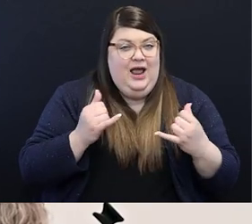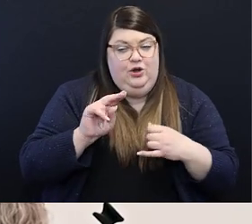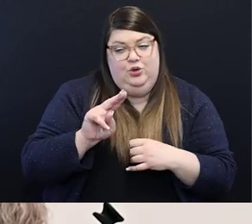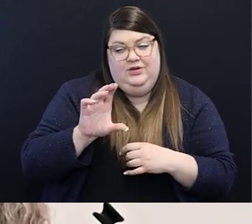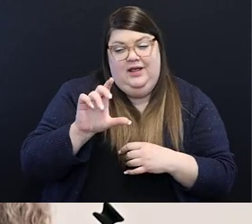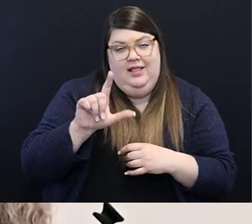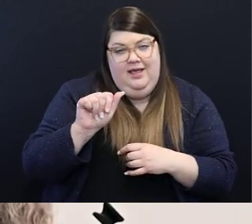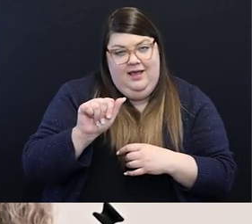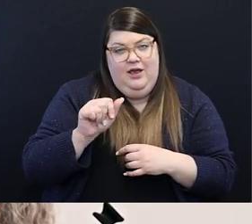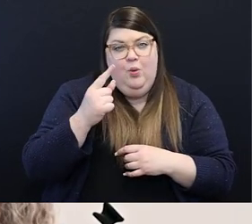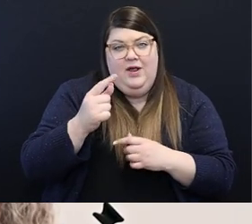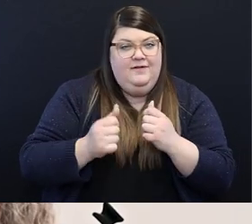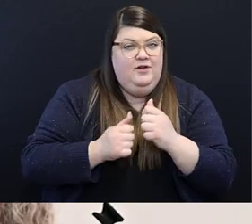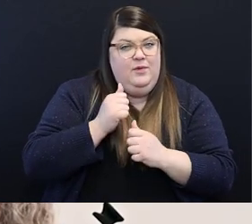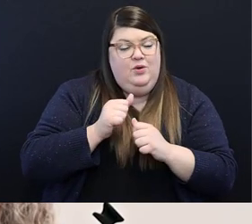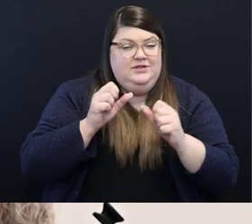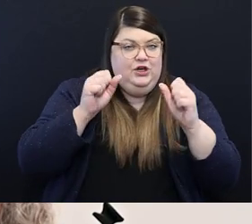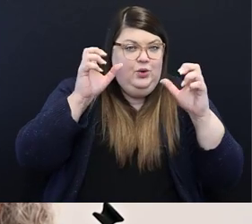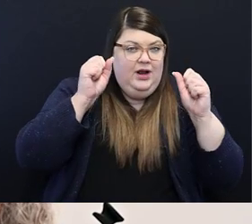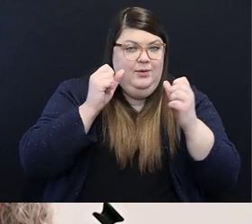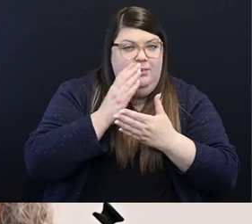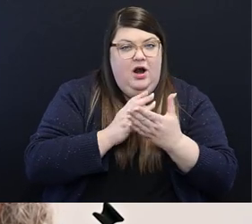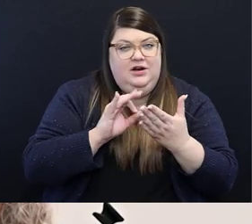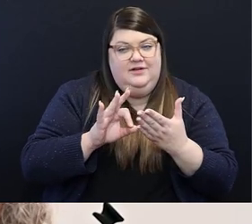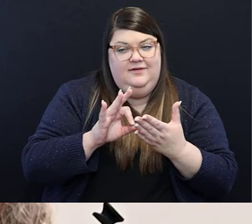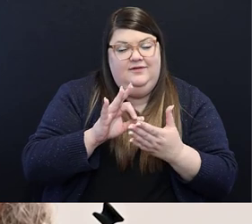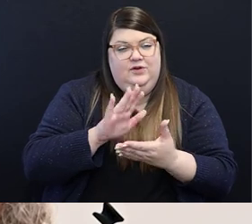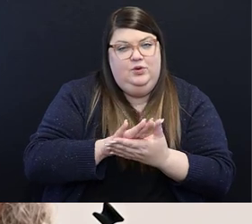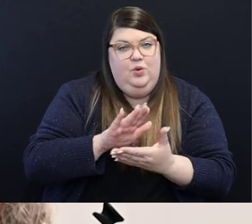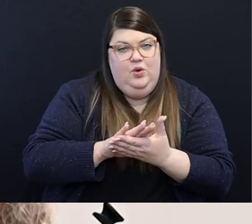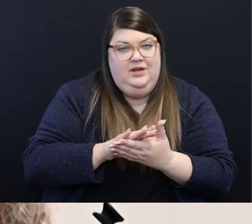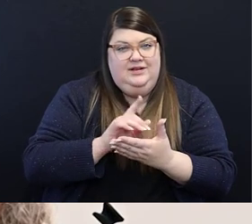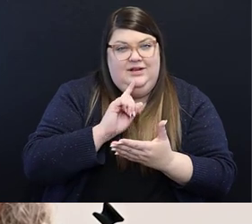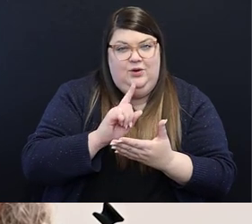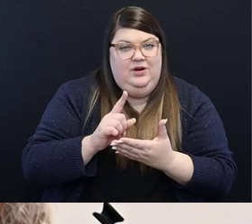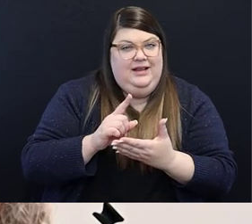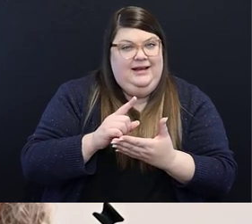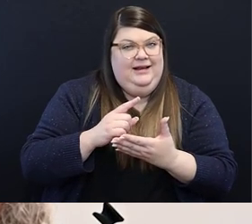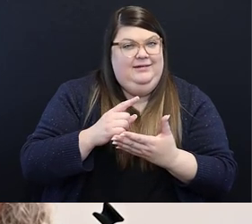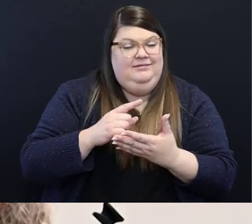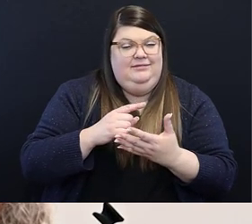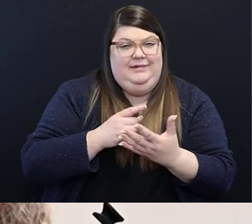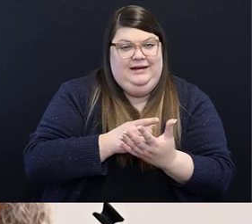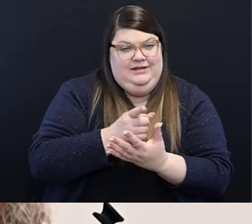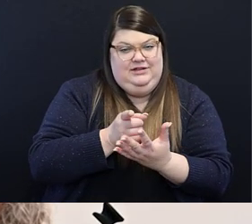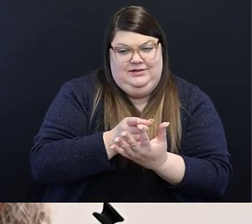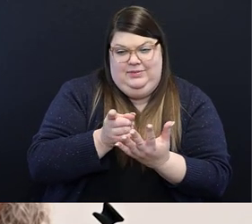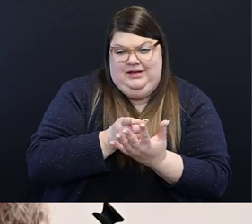UCLA, one of the most incredible parts about the school is that it's completely interdisciplinary, and